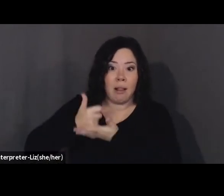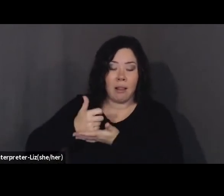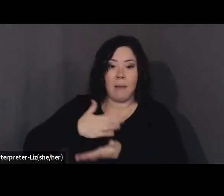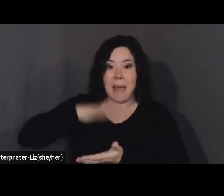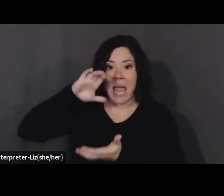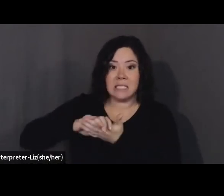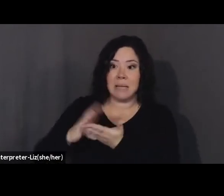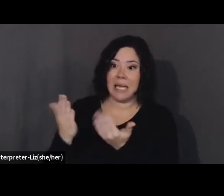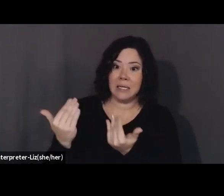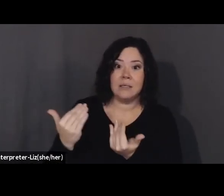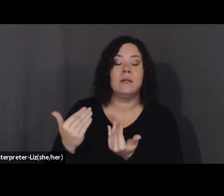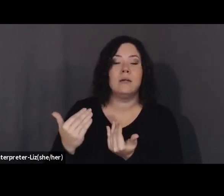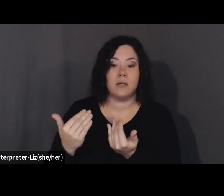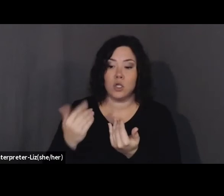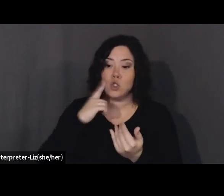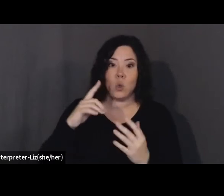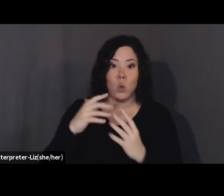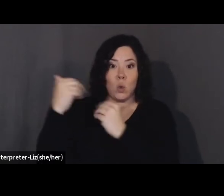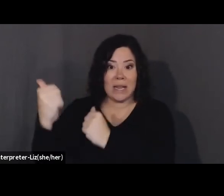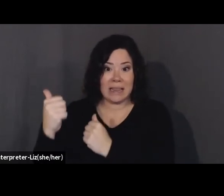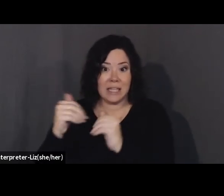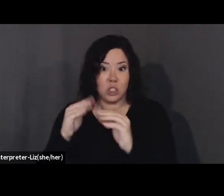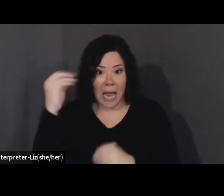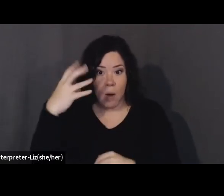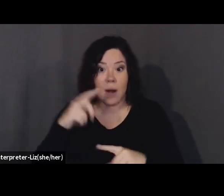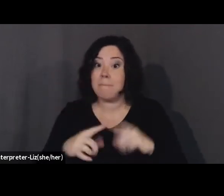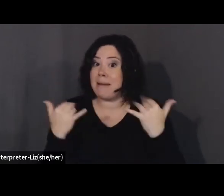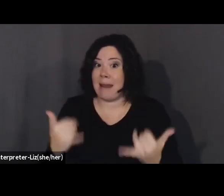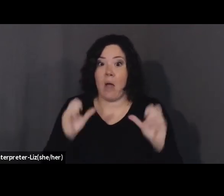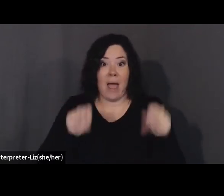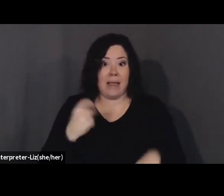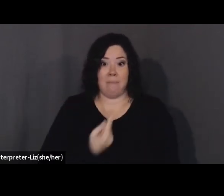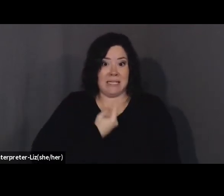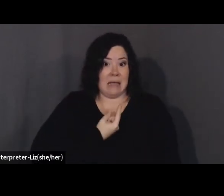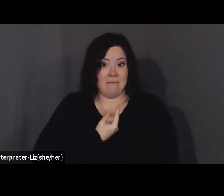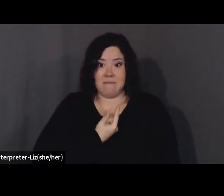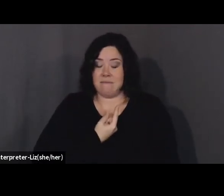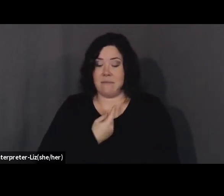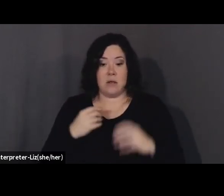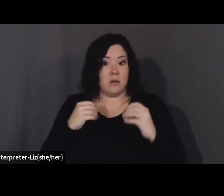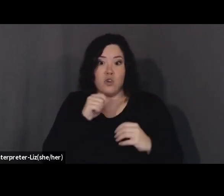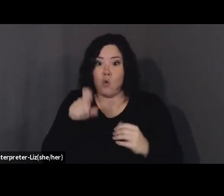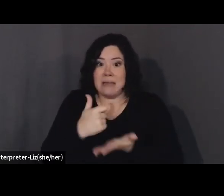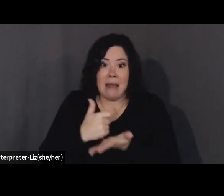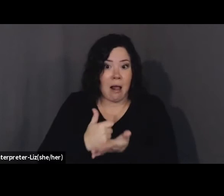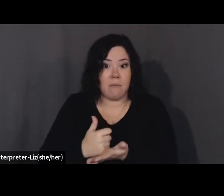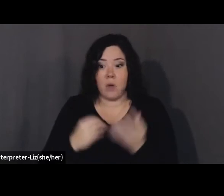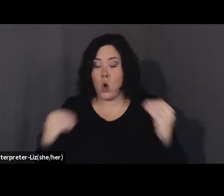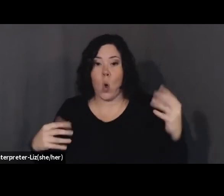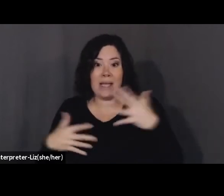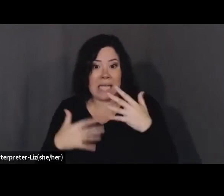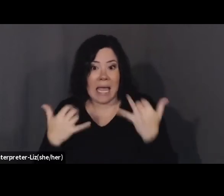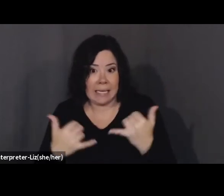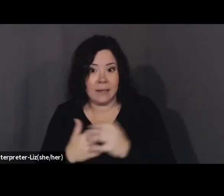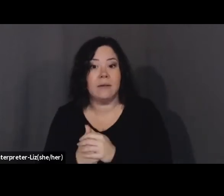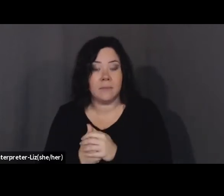the shower. Now I can shower without any assistance and anxiety. Participating in Pickle motivated me to address